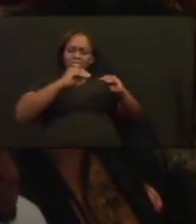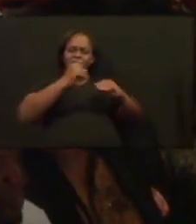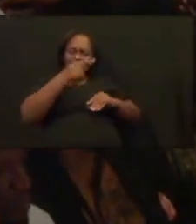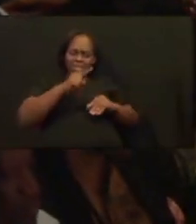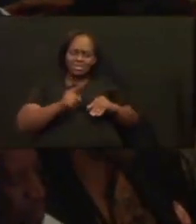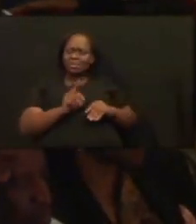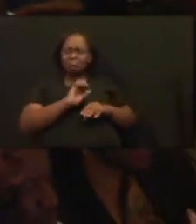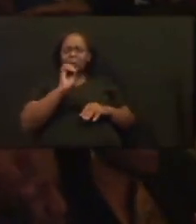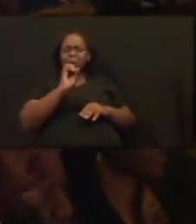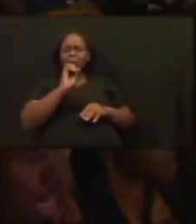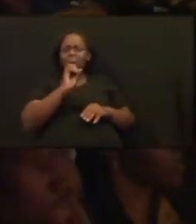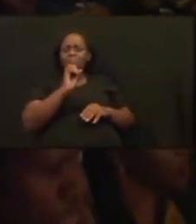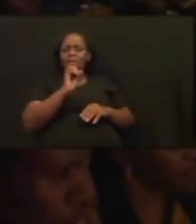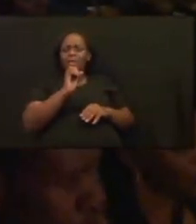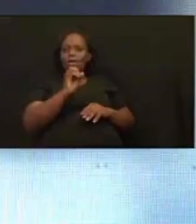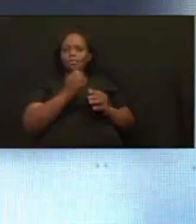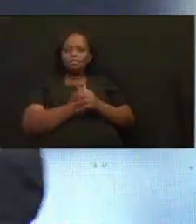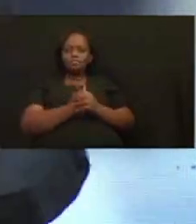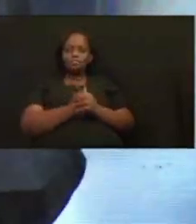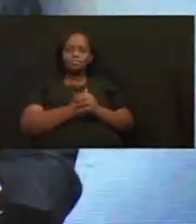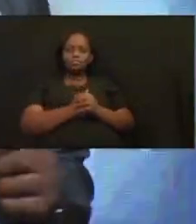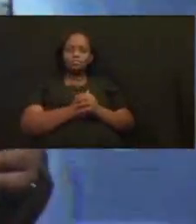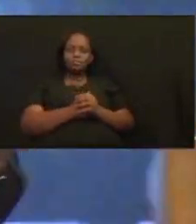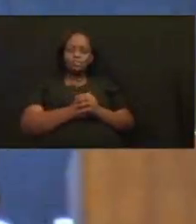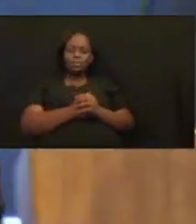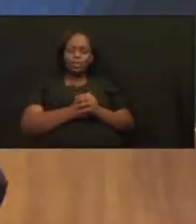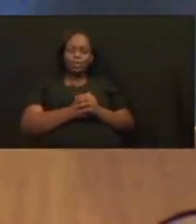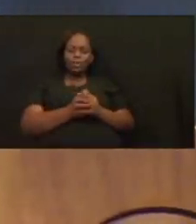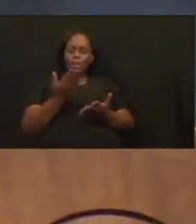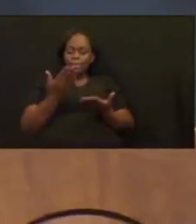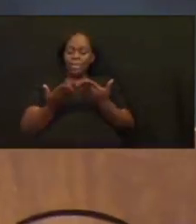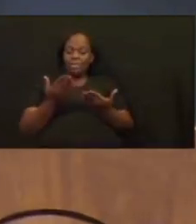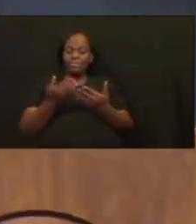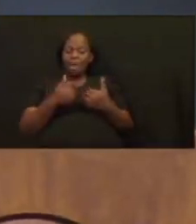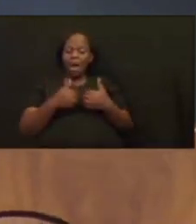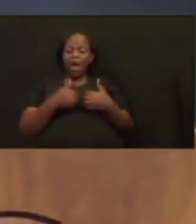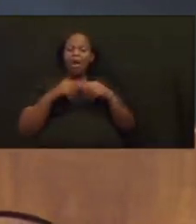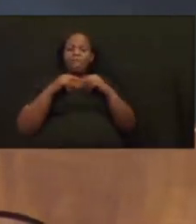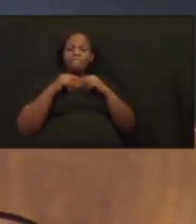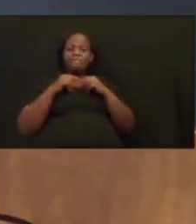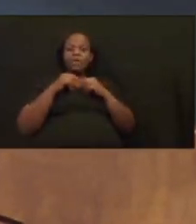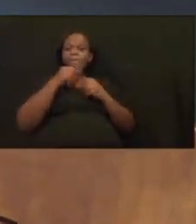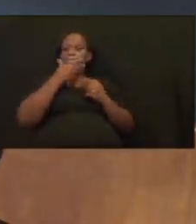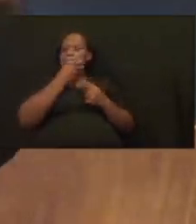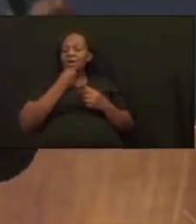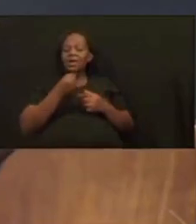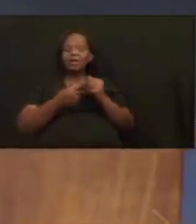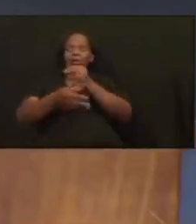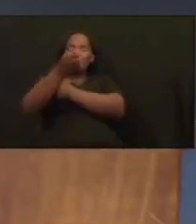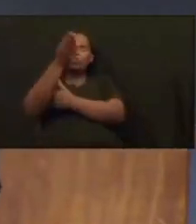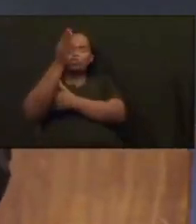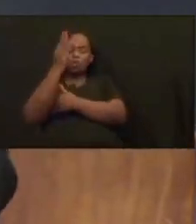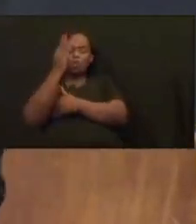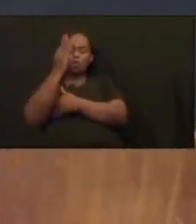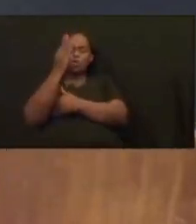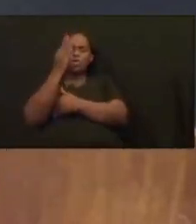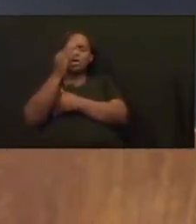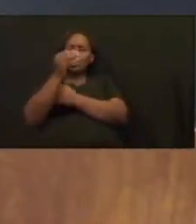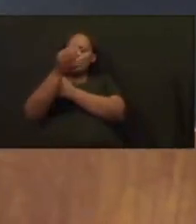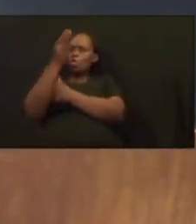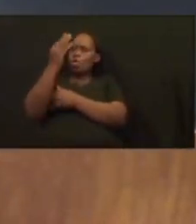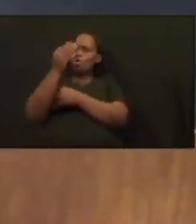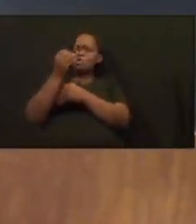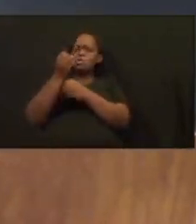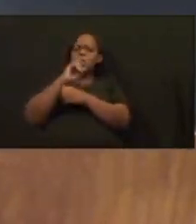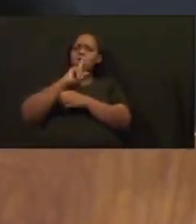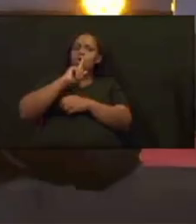Are we together? Maybe there's a man of God here. God gave you an instruction, or a businessman. Sow a